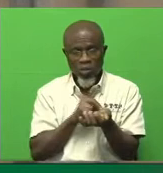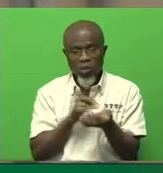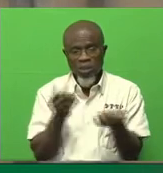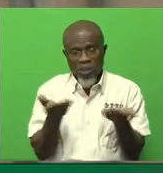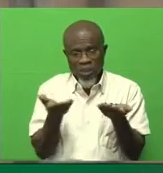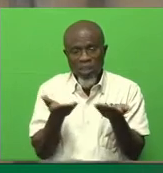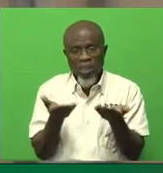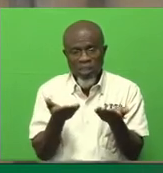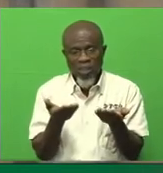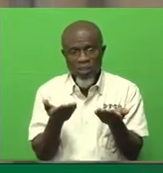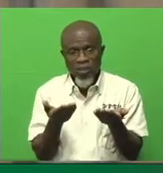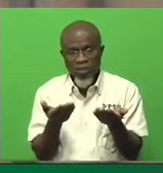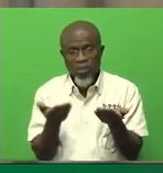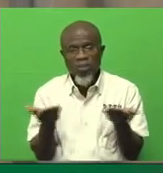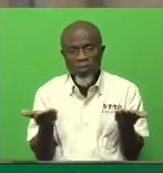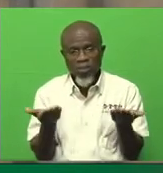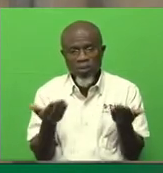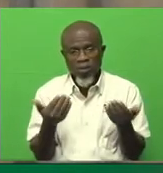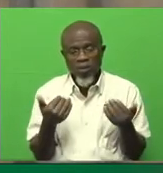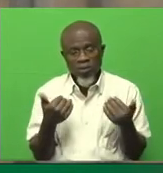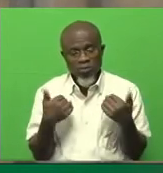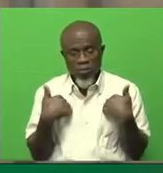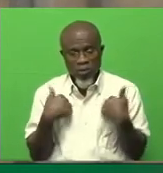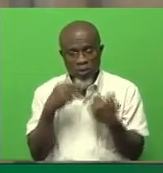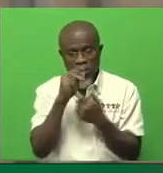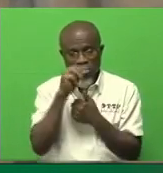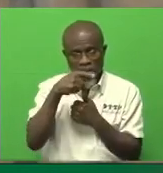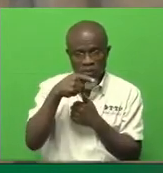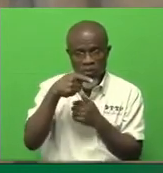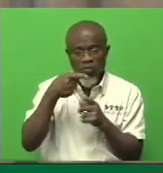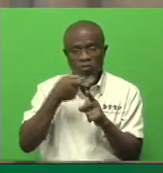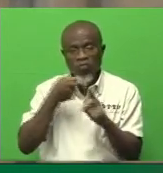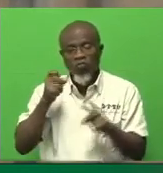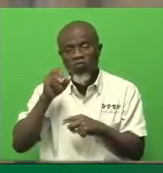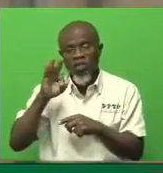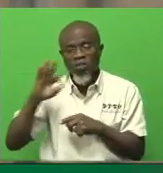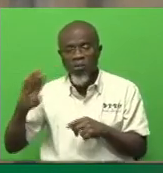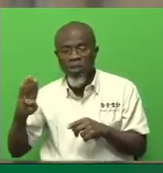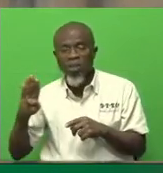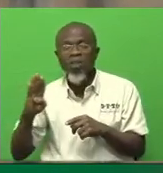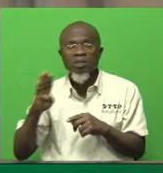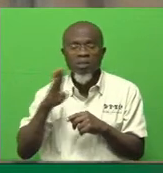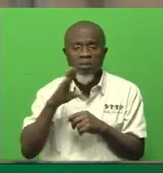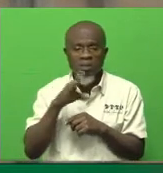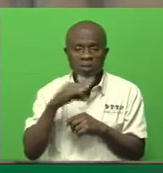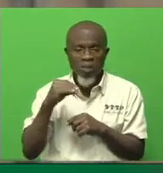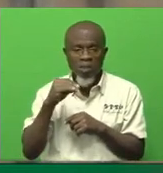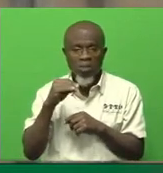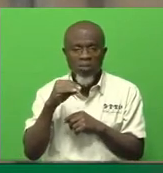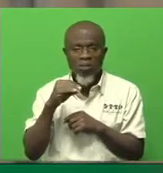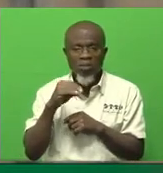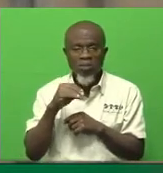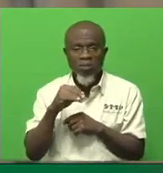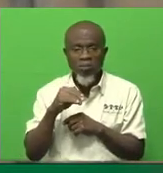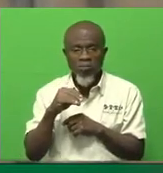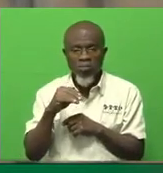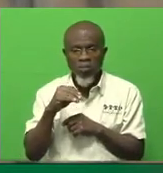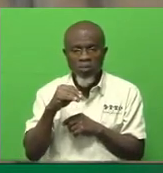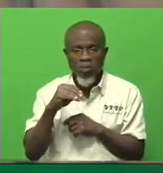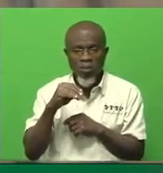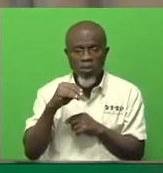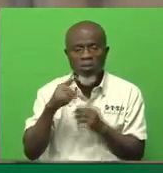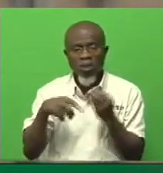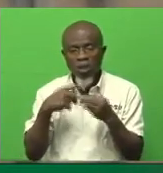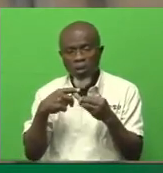a member for faizabad this Falls entirely in your garden because this is about gestational diabetes